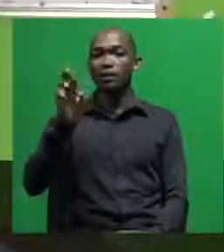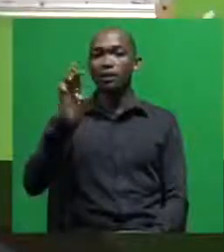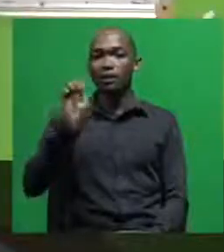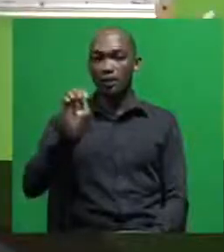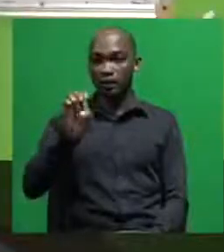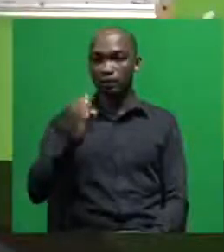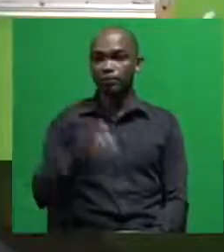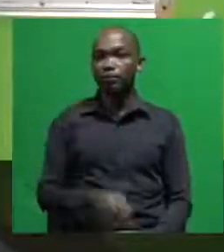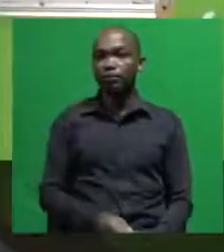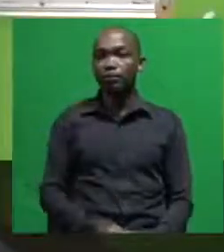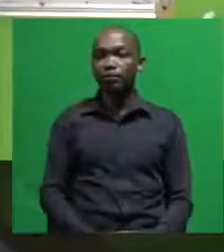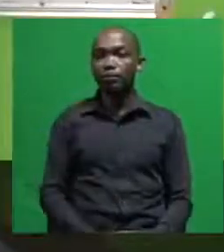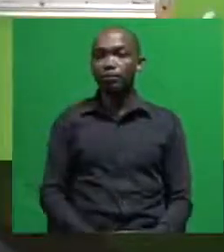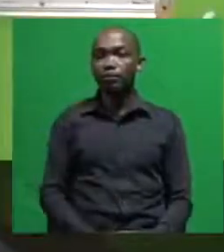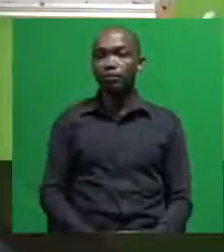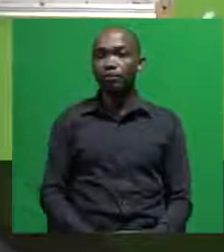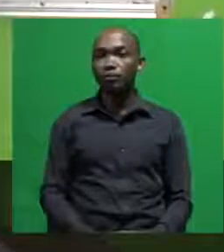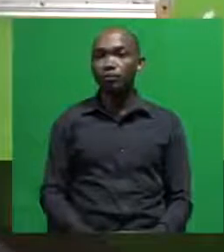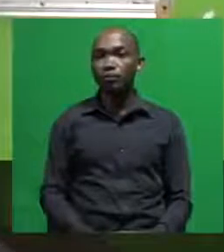So